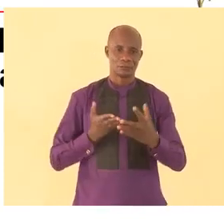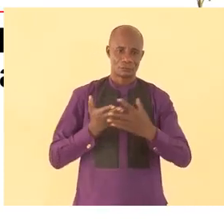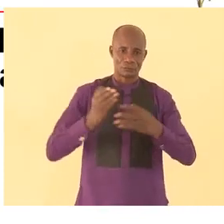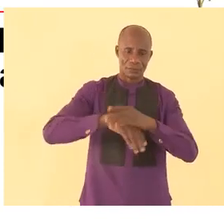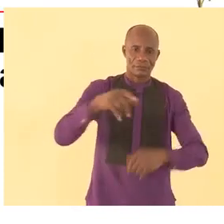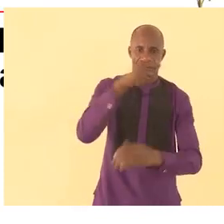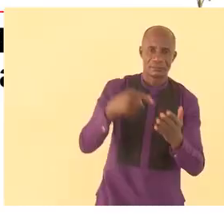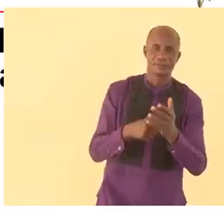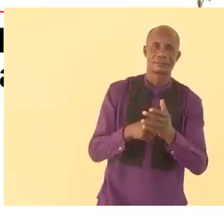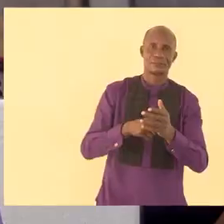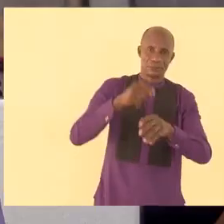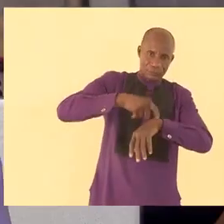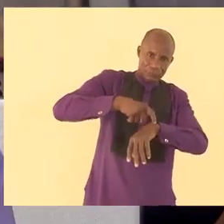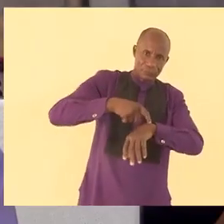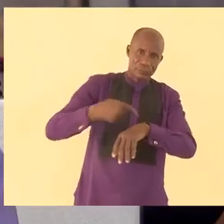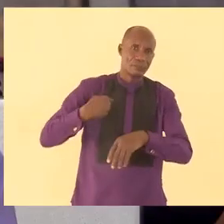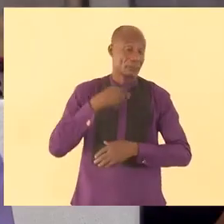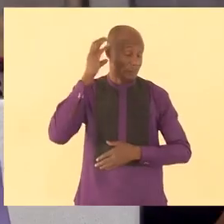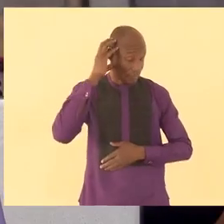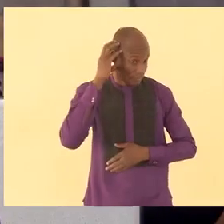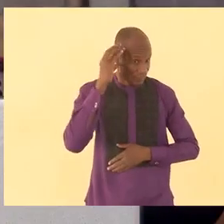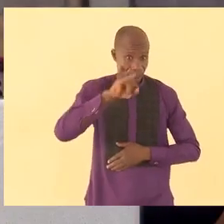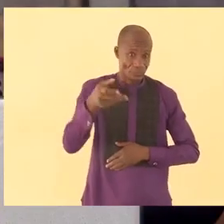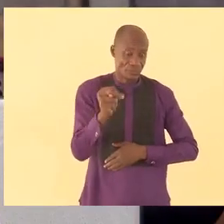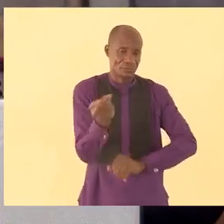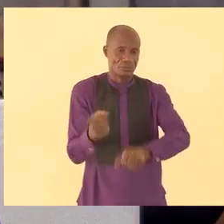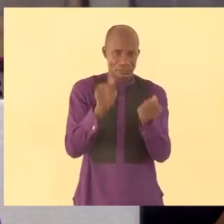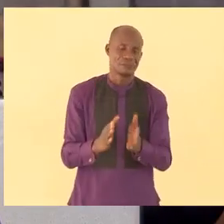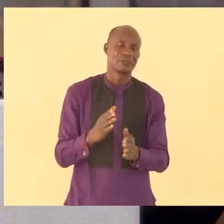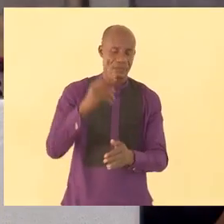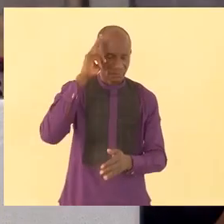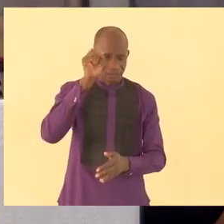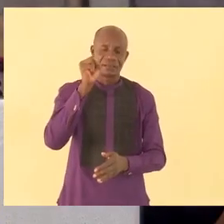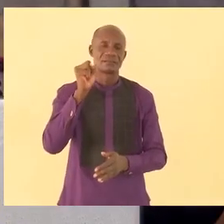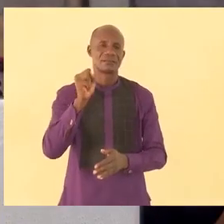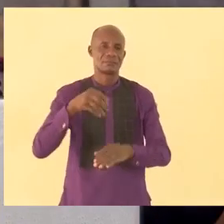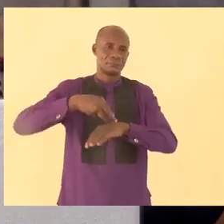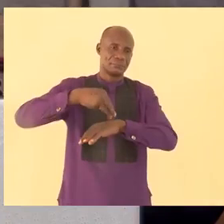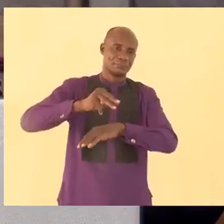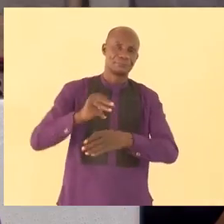Throughout this period of Advent, we are hearing about John the Baptist and his message.